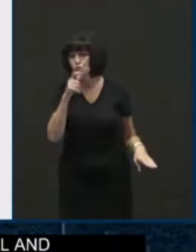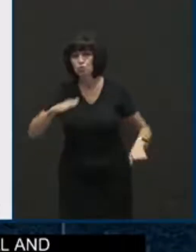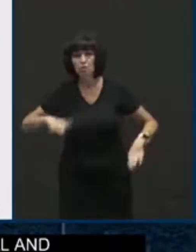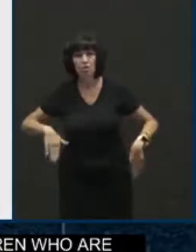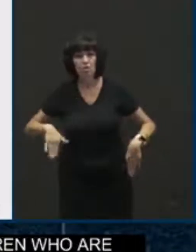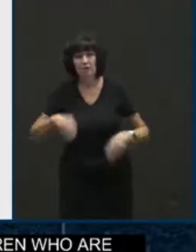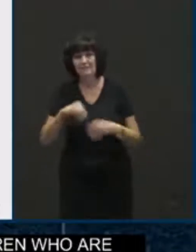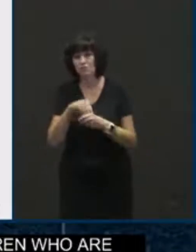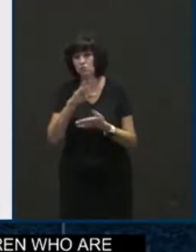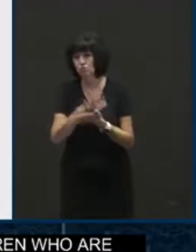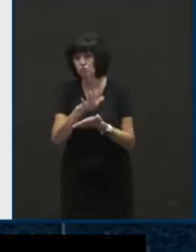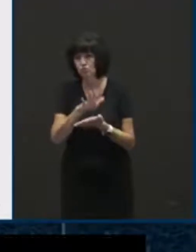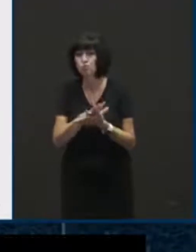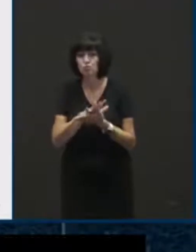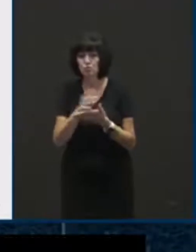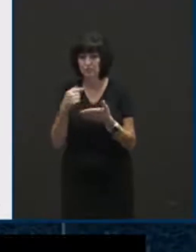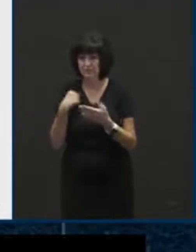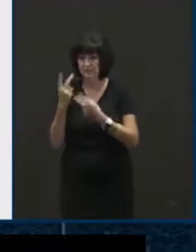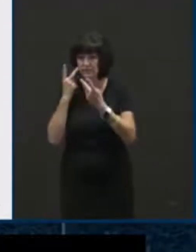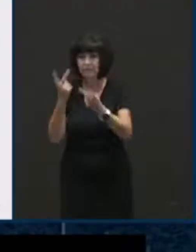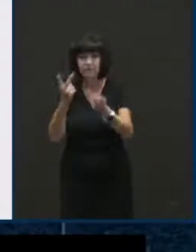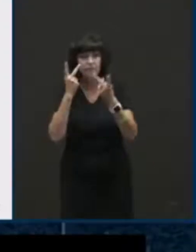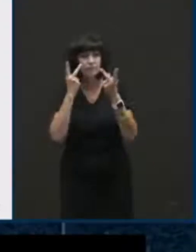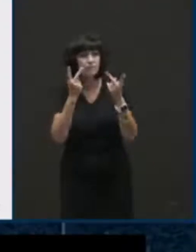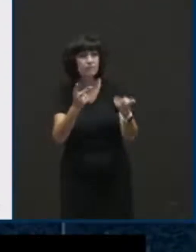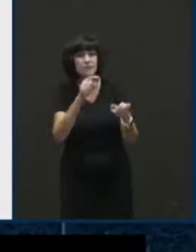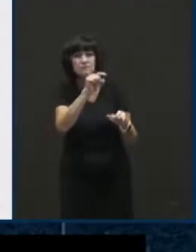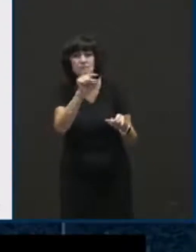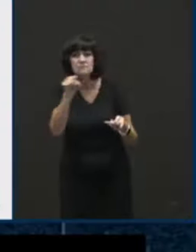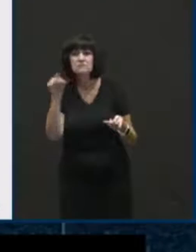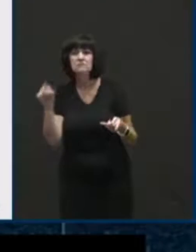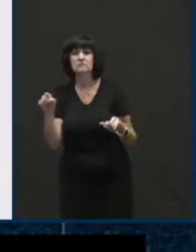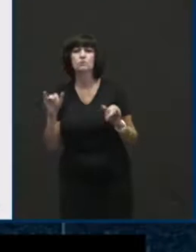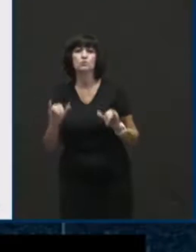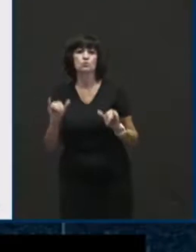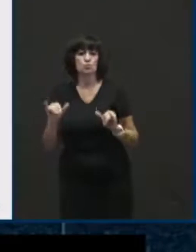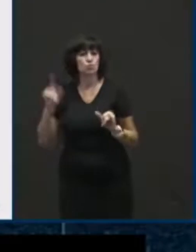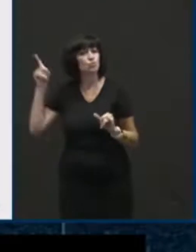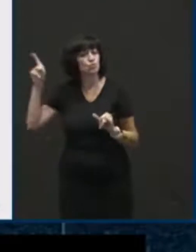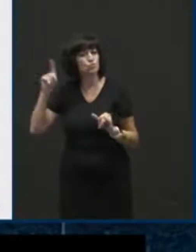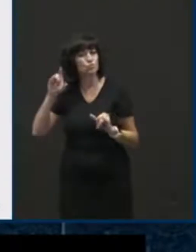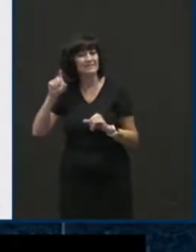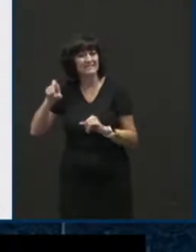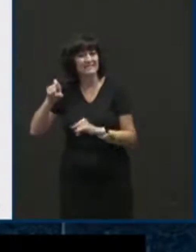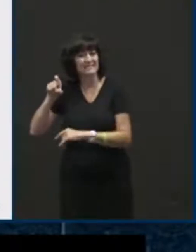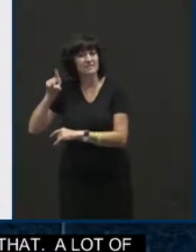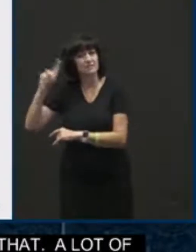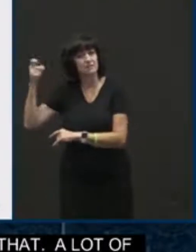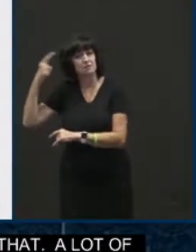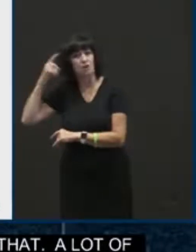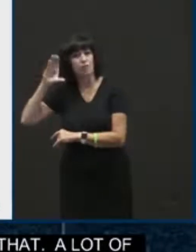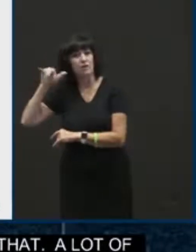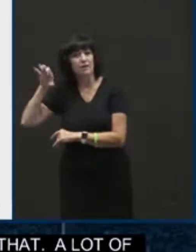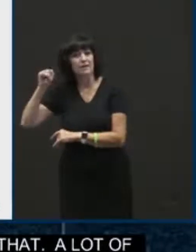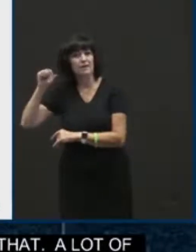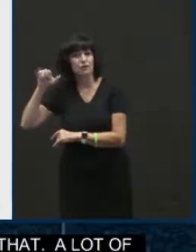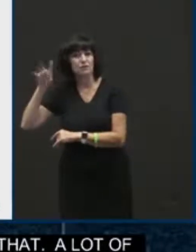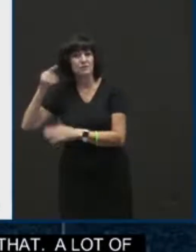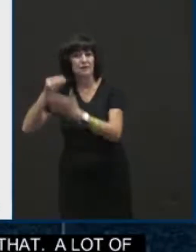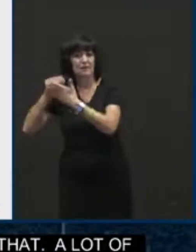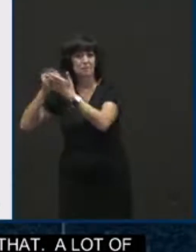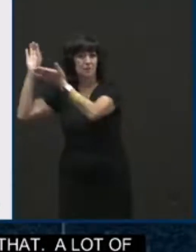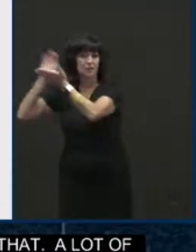child care centers that do that. A lot of resources going out to keep those facilities up and running successfully.